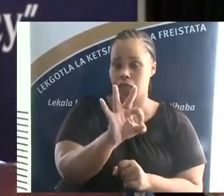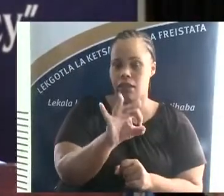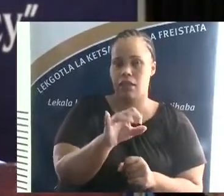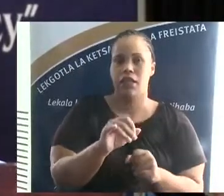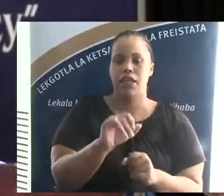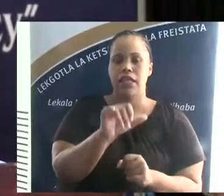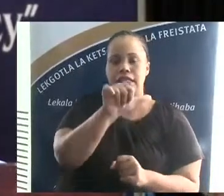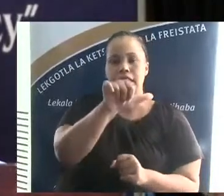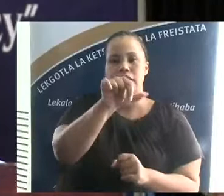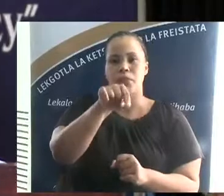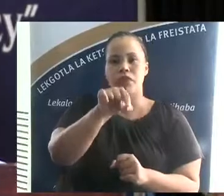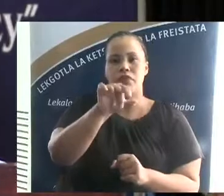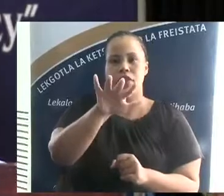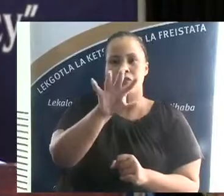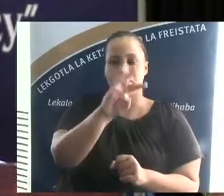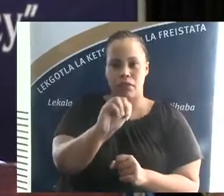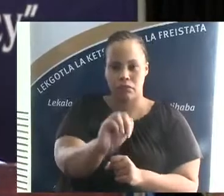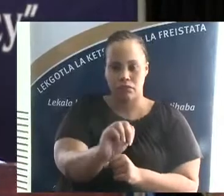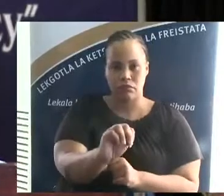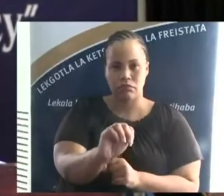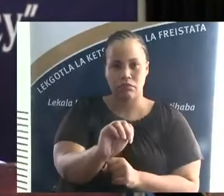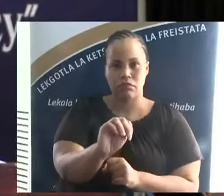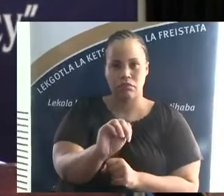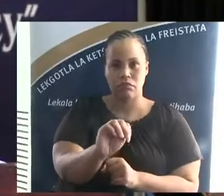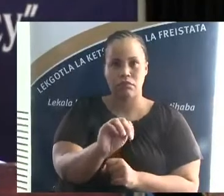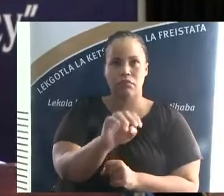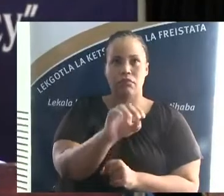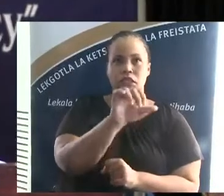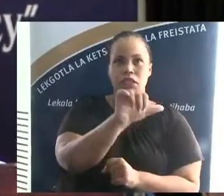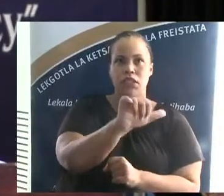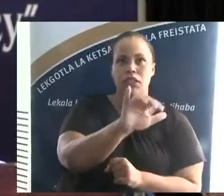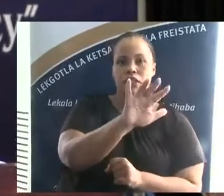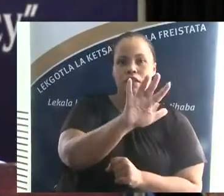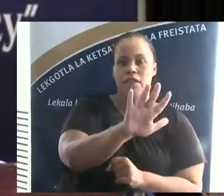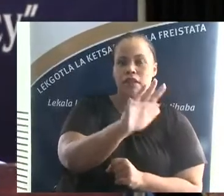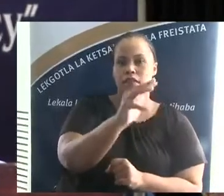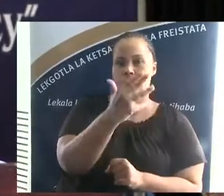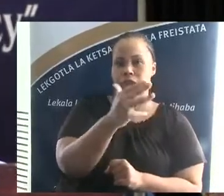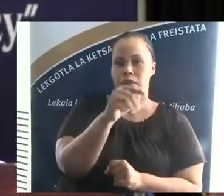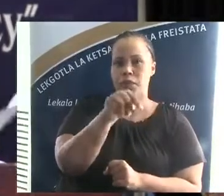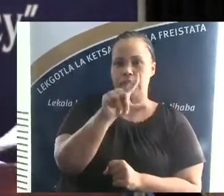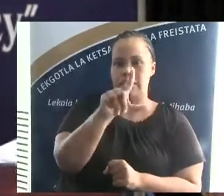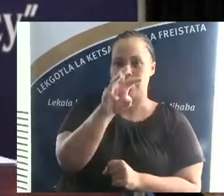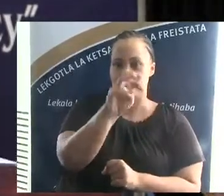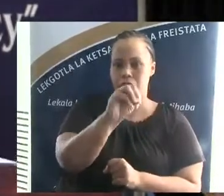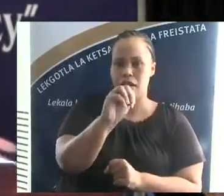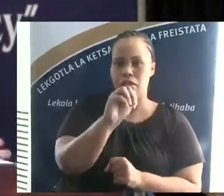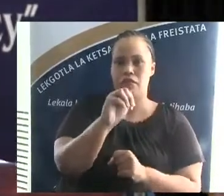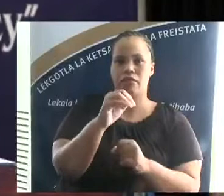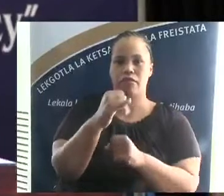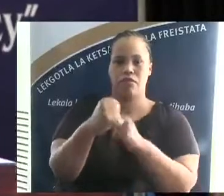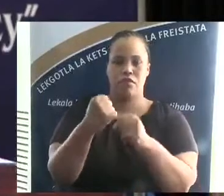$650.4 million in 23-24, and $659.7